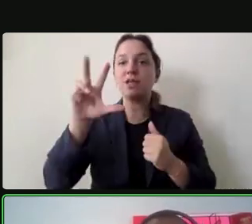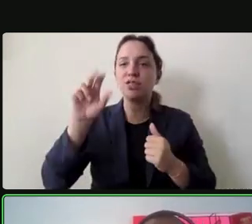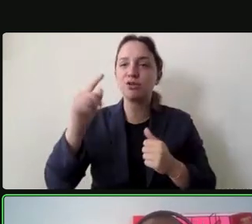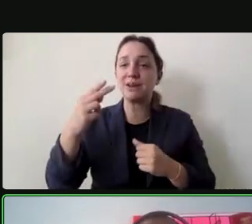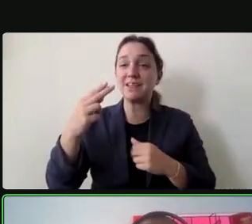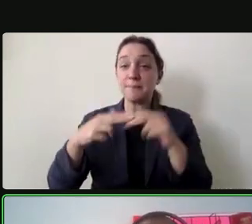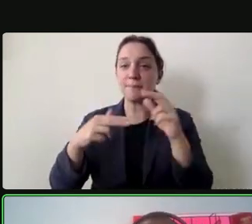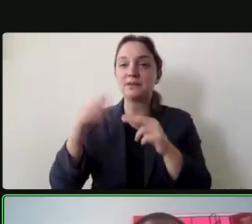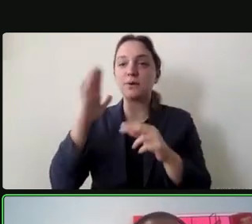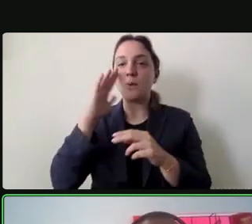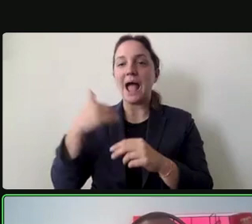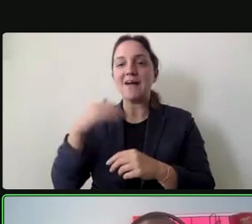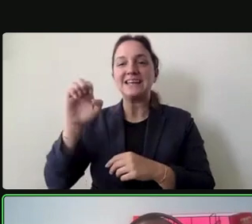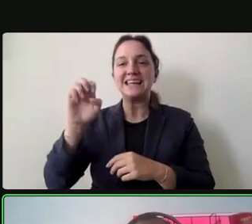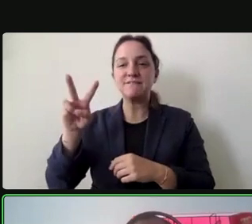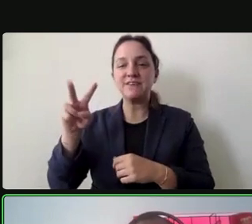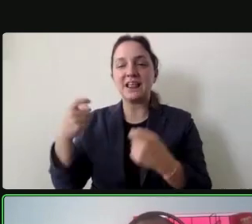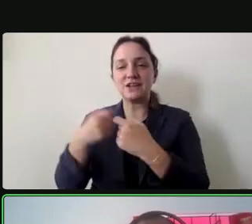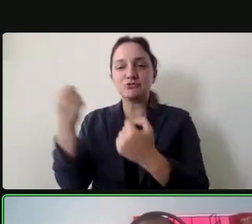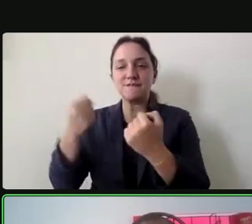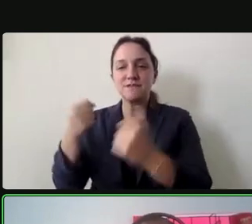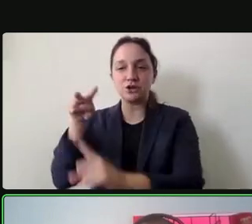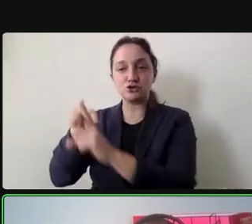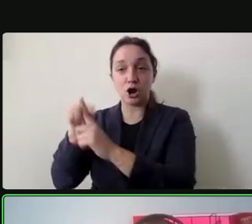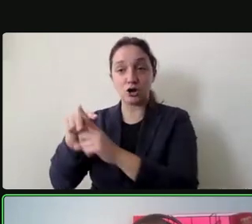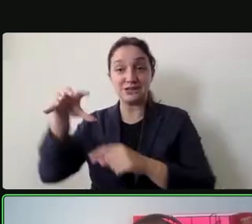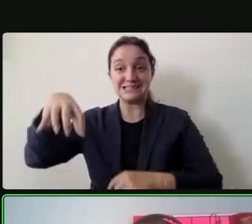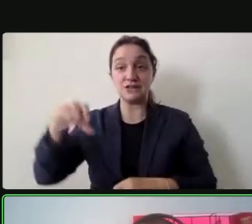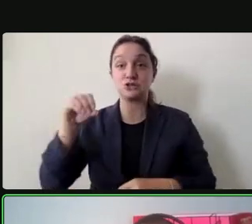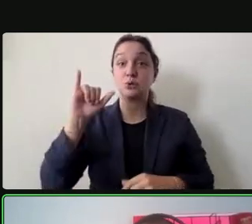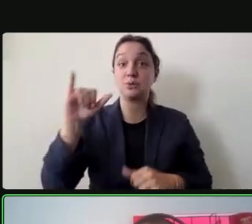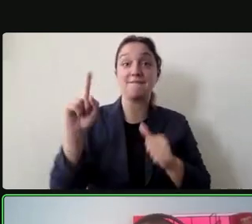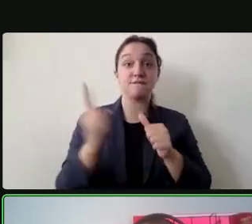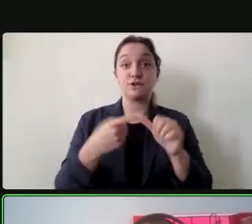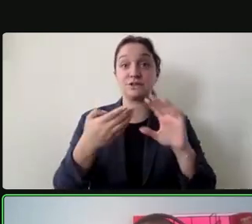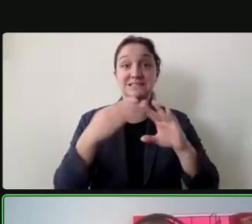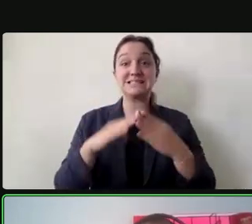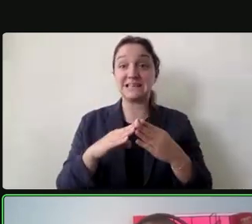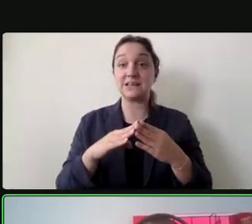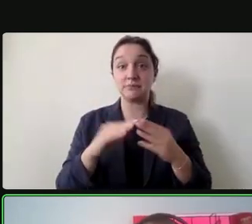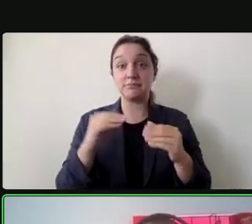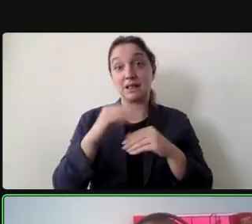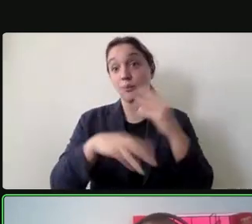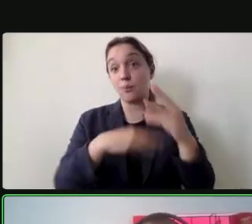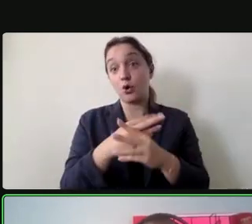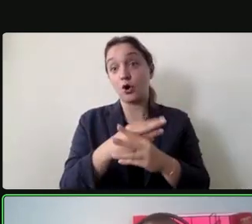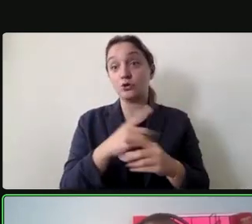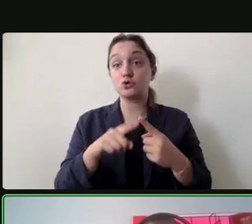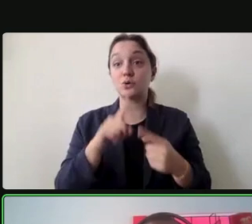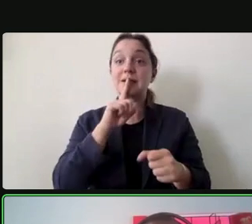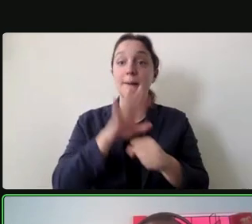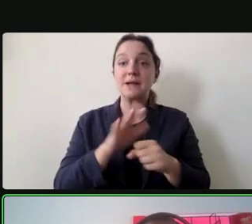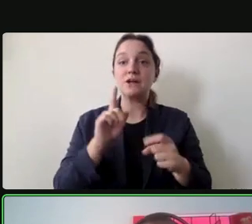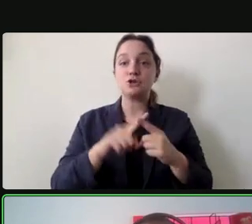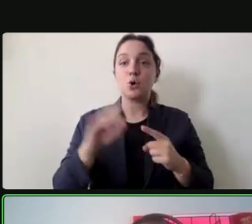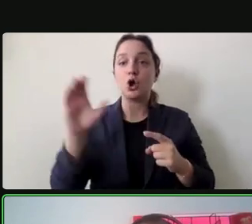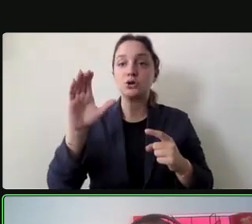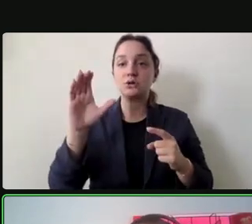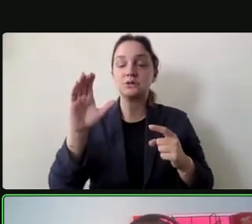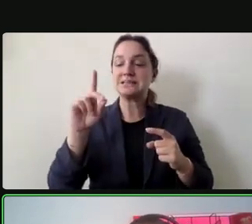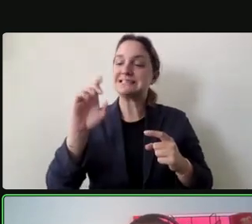up some of the vehicles there. So that's the first building in the world to commit to decarbonizing every single